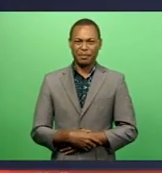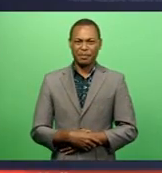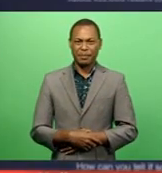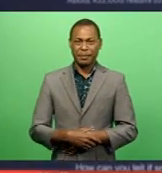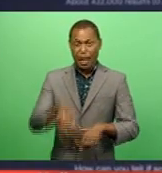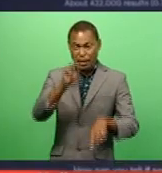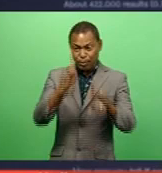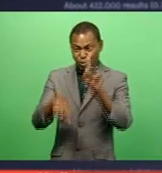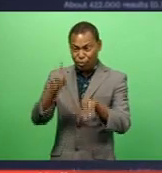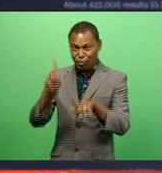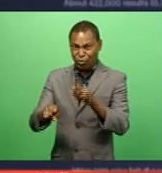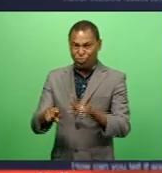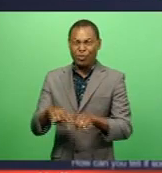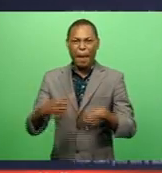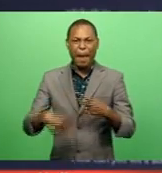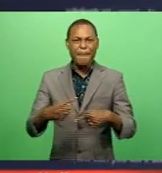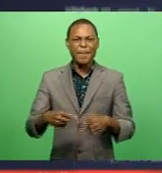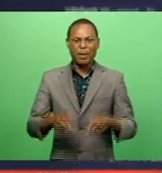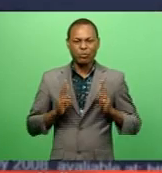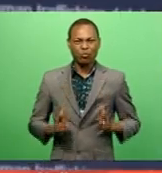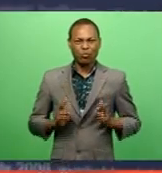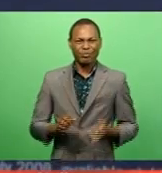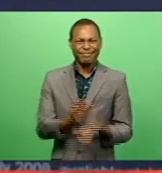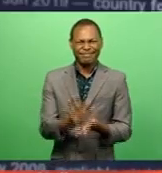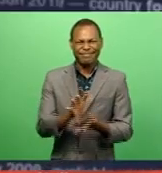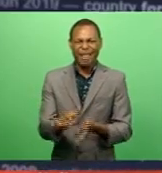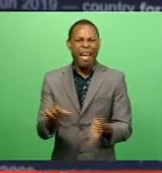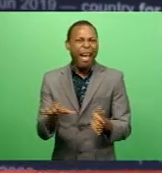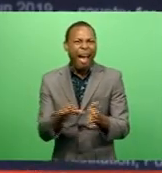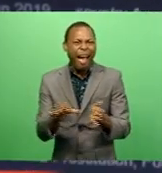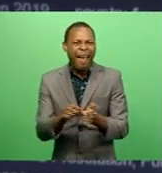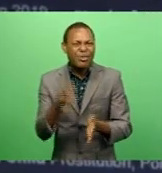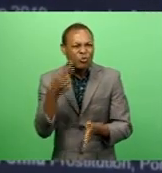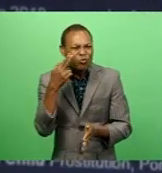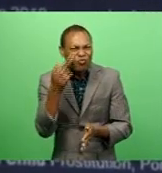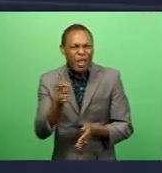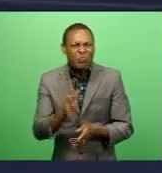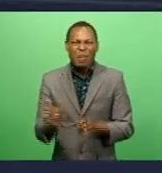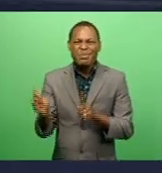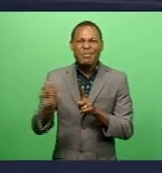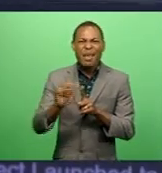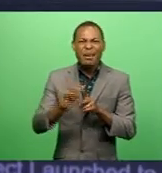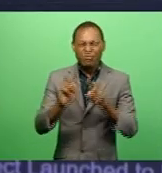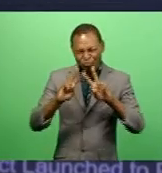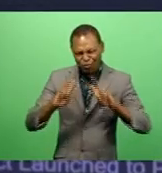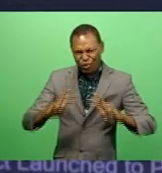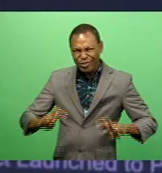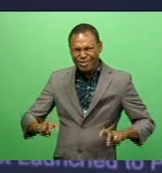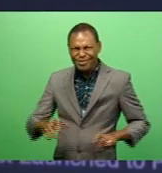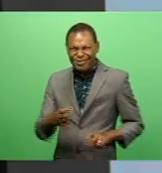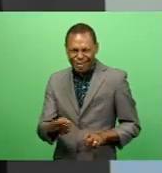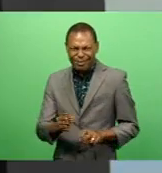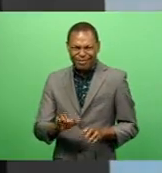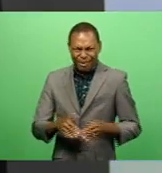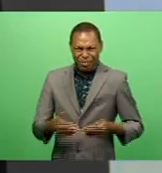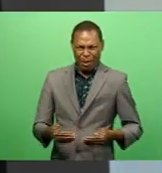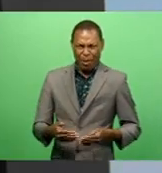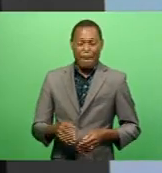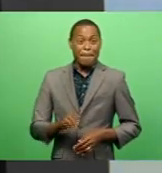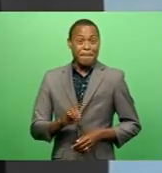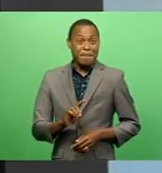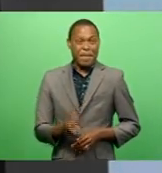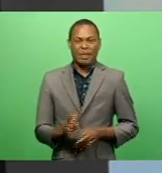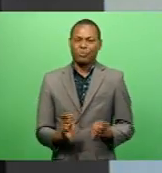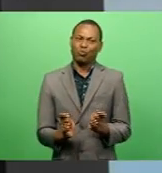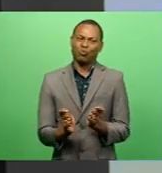human trafficking in Fiji are hard to find due to the lack of targeted research and data collection to date. However, that's expected